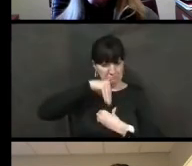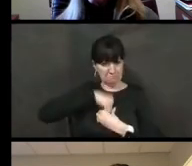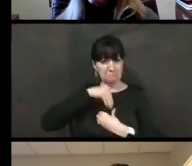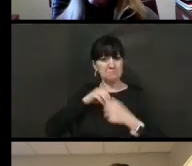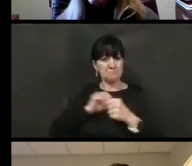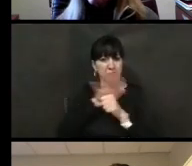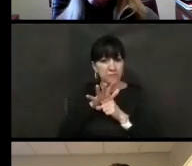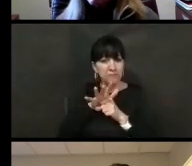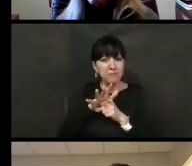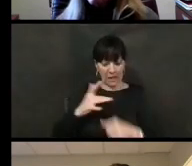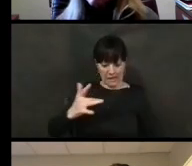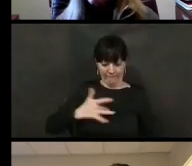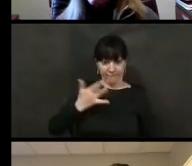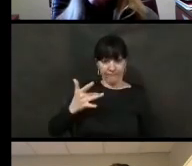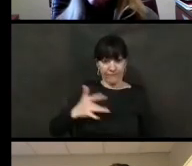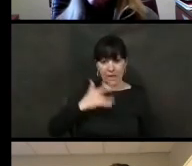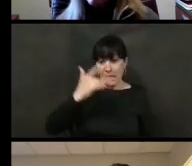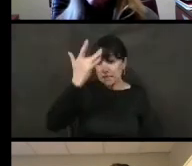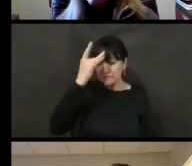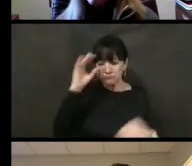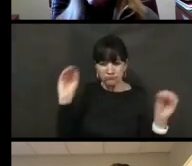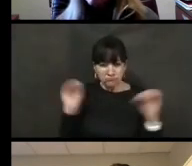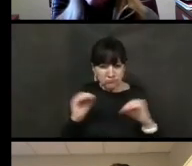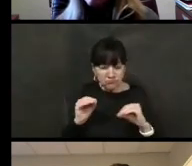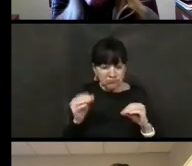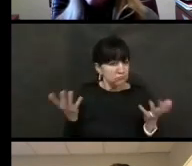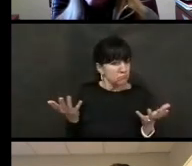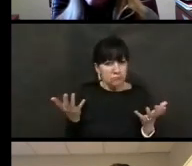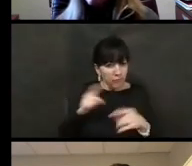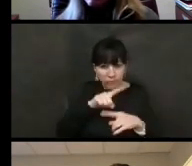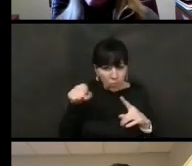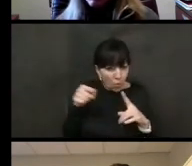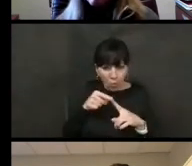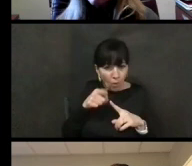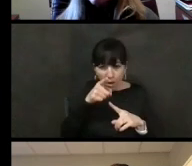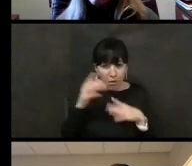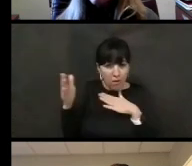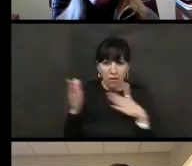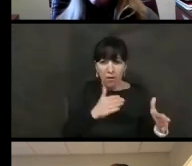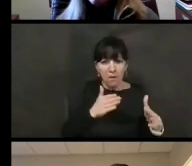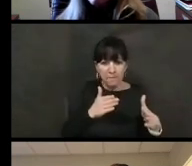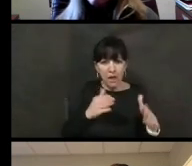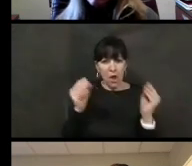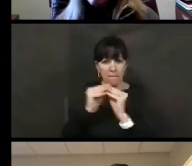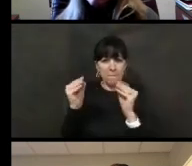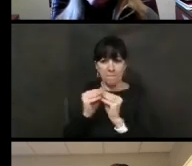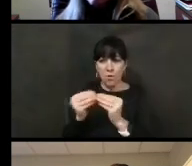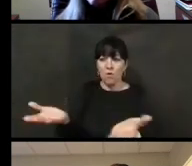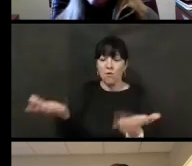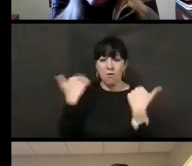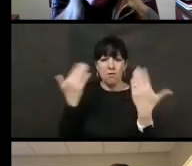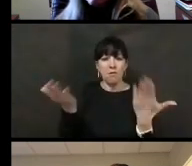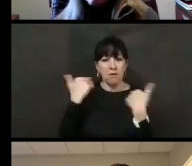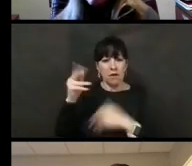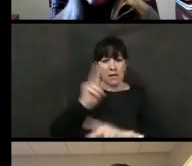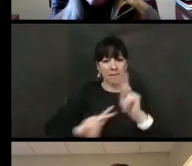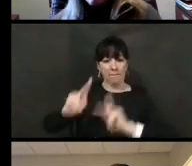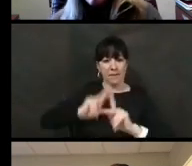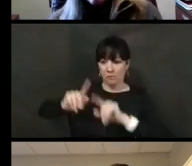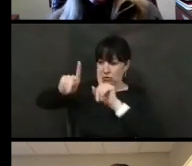testing in Sussex County. Can you talk about Sussex County testing and generally when we should be doing testing on asymptomatic